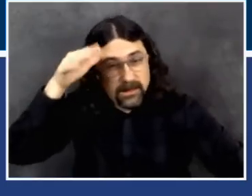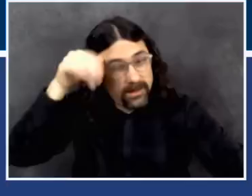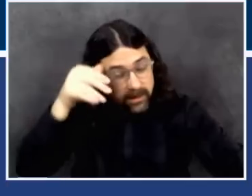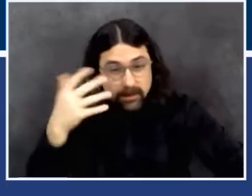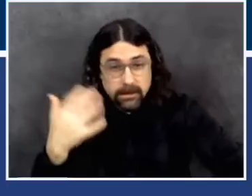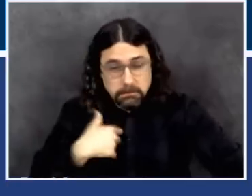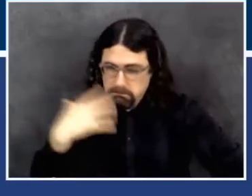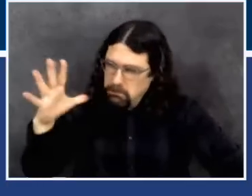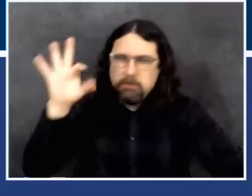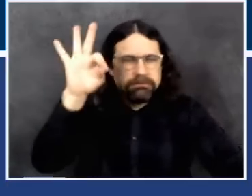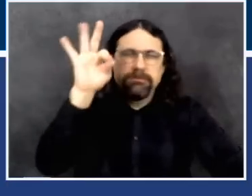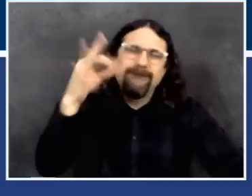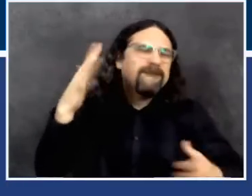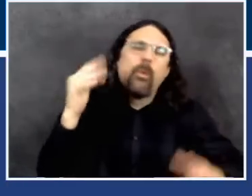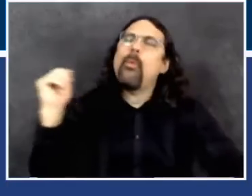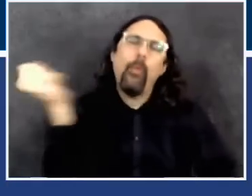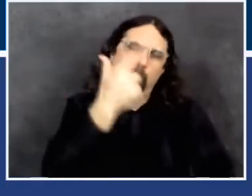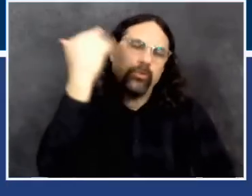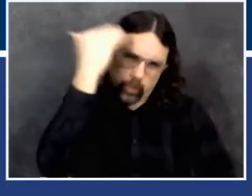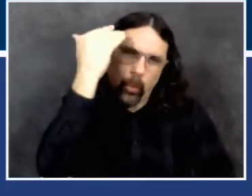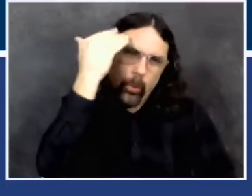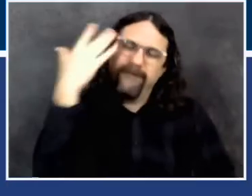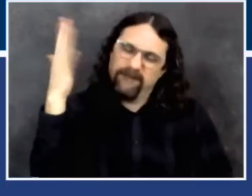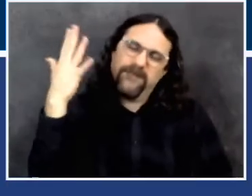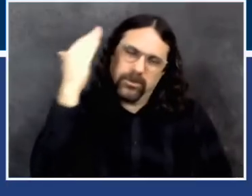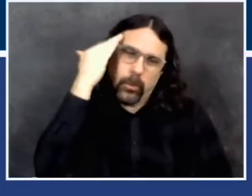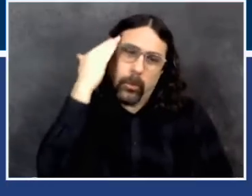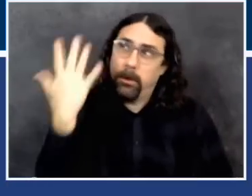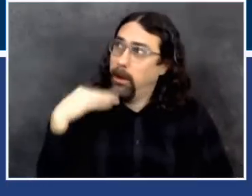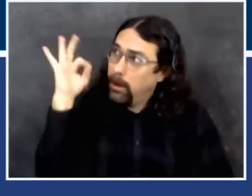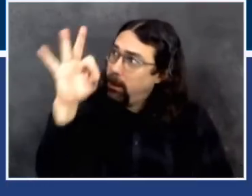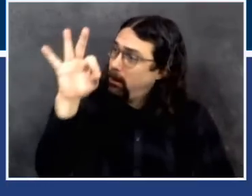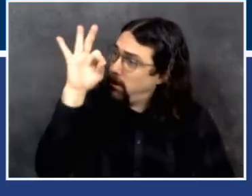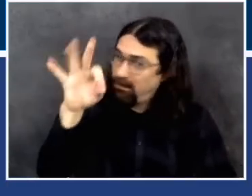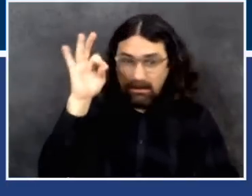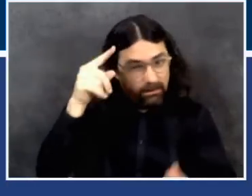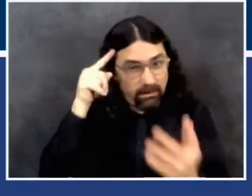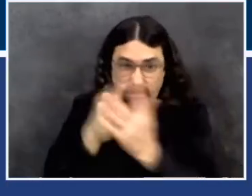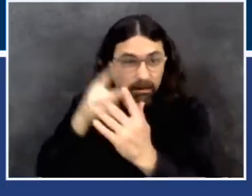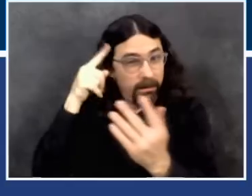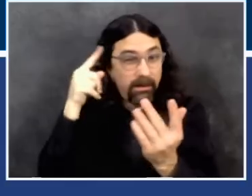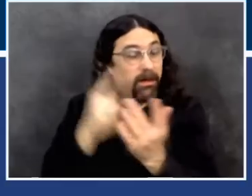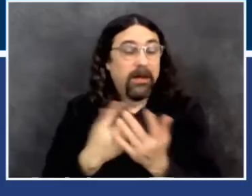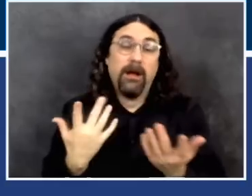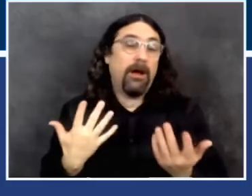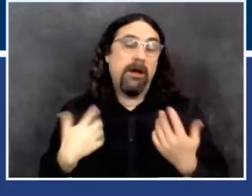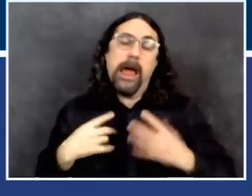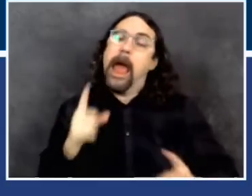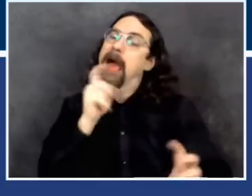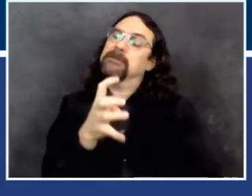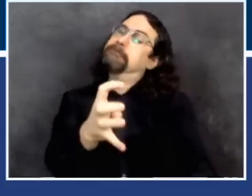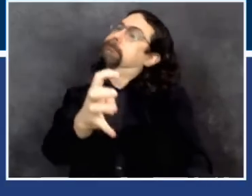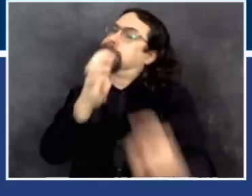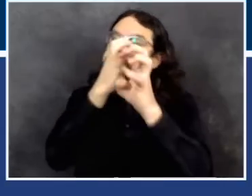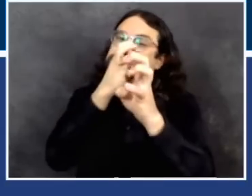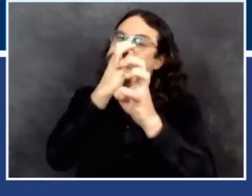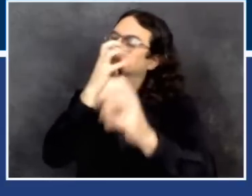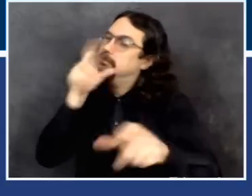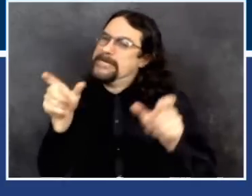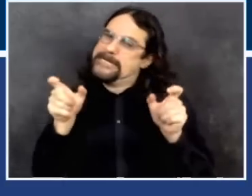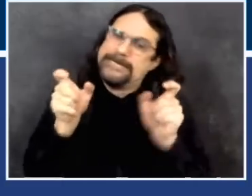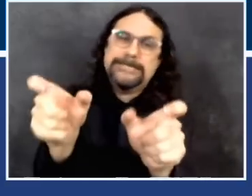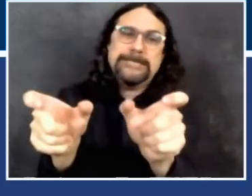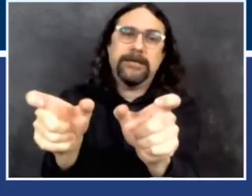are coming back who were sick with COVID-19. Parks Department, same thing. They will be stepping up enforcement today and